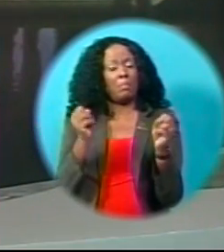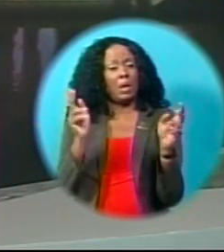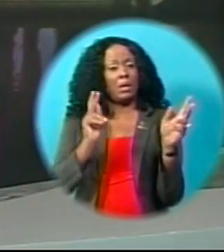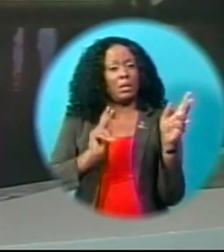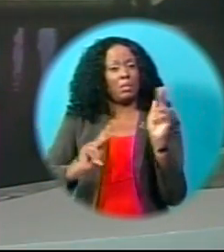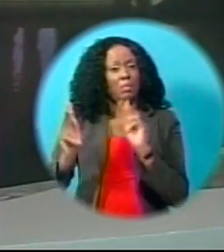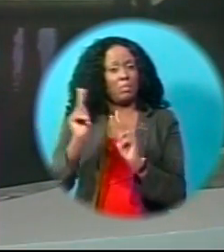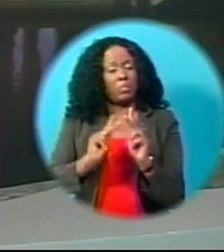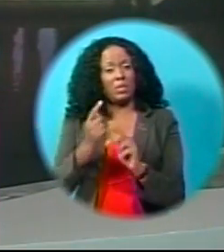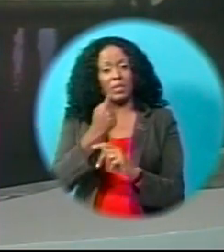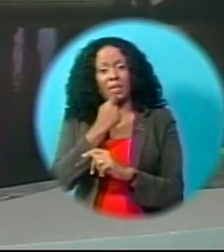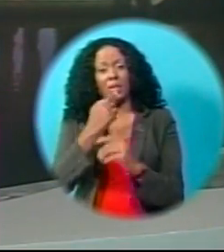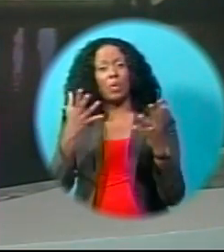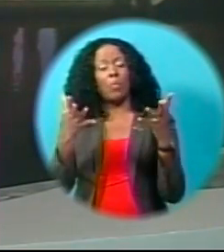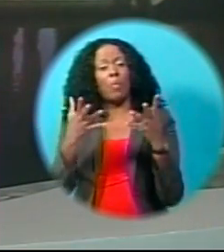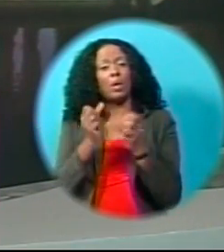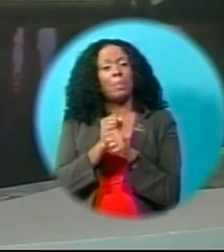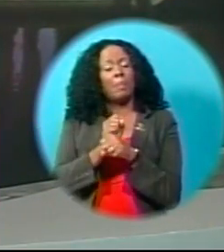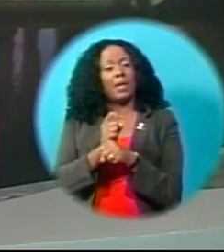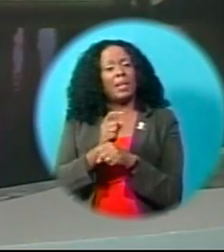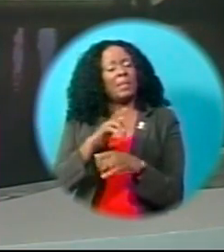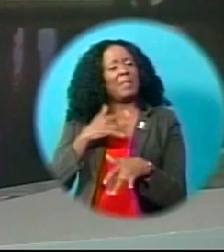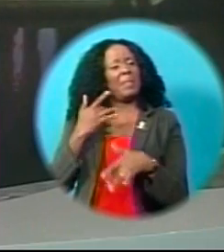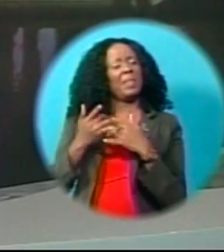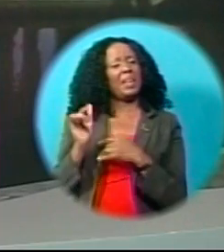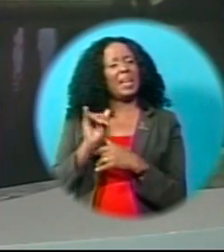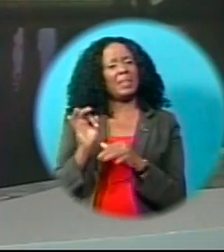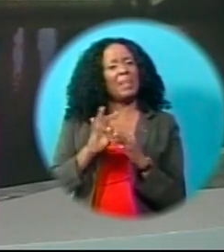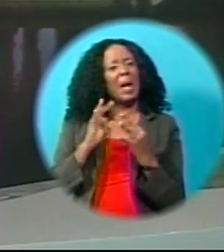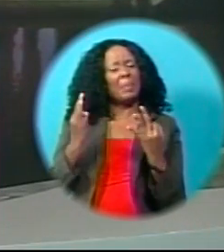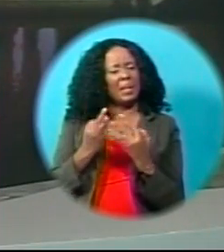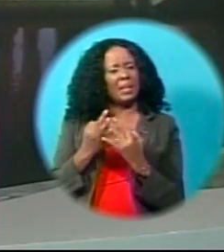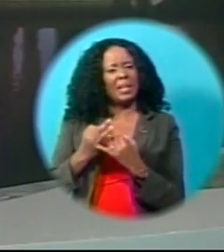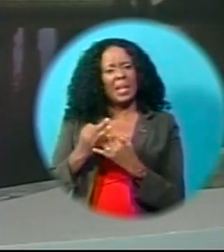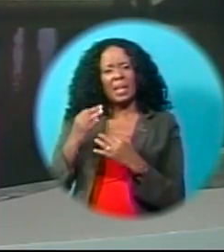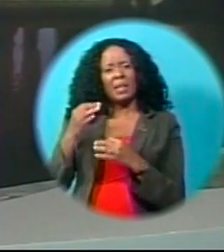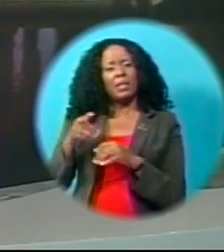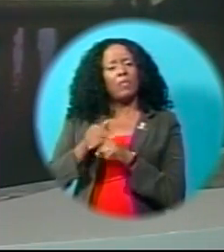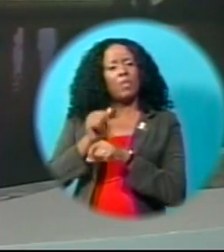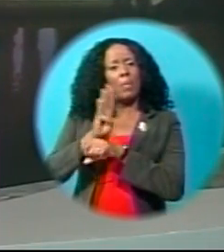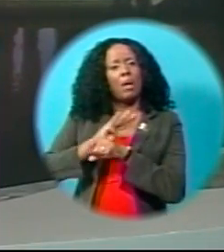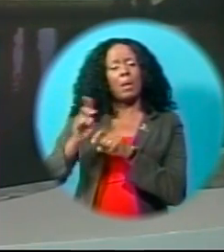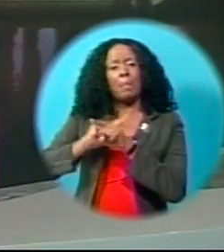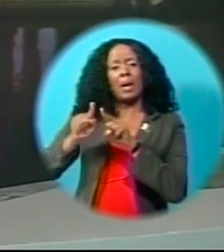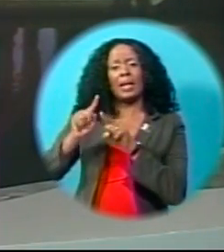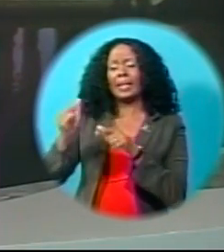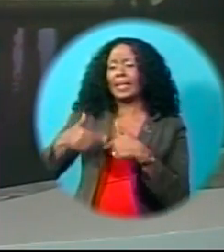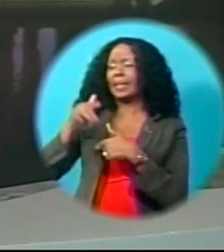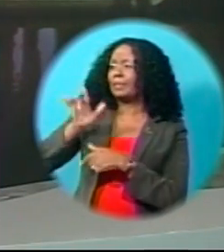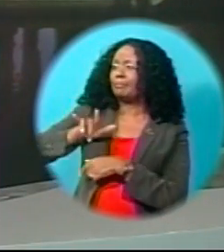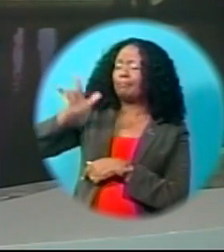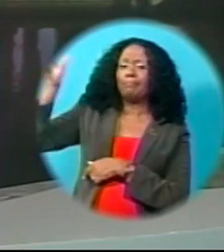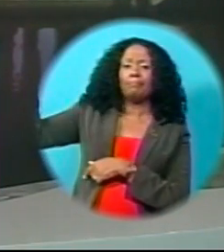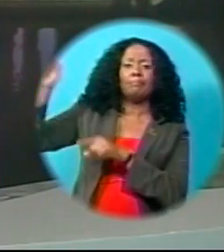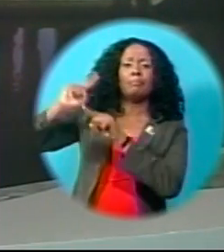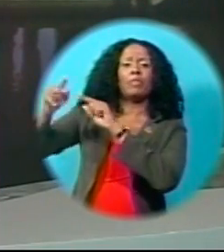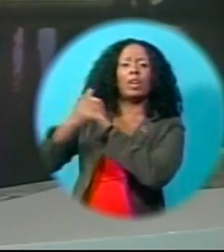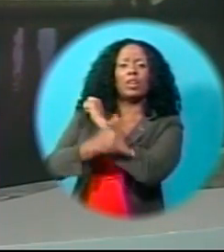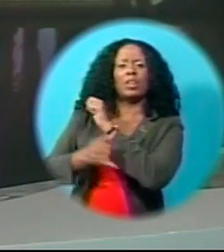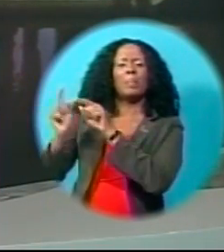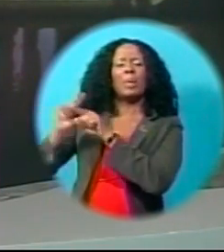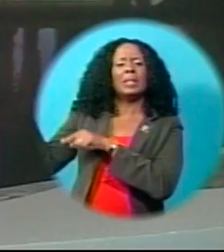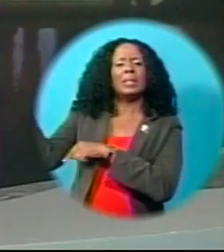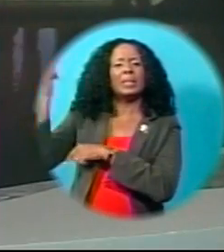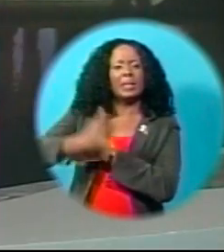of the family and not outsiders. That's an issue they hope will be addressed during next week's Barbados Network consultation at the